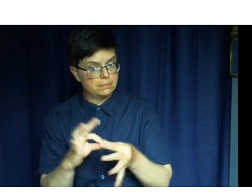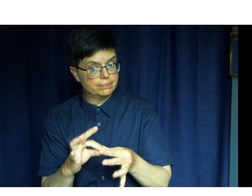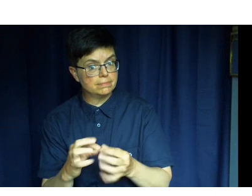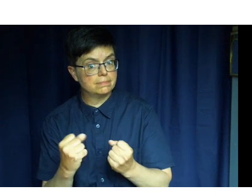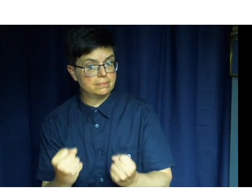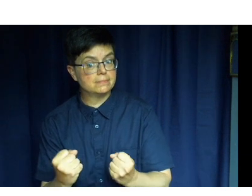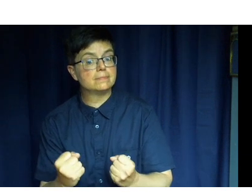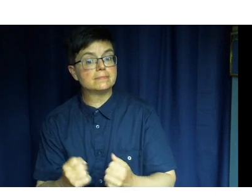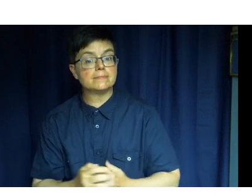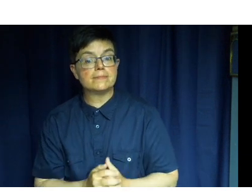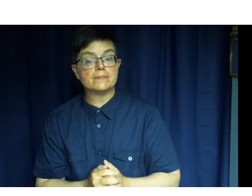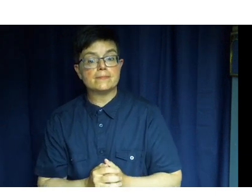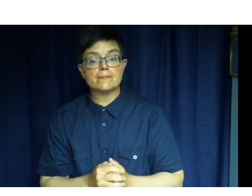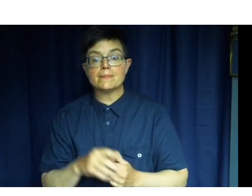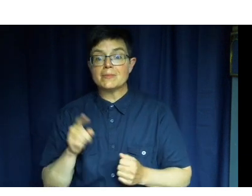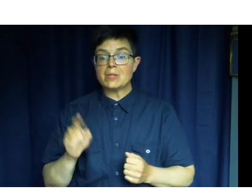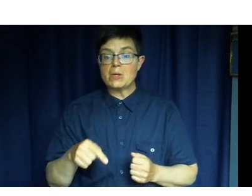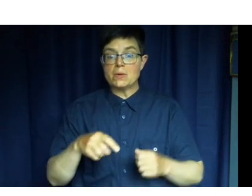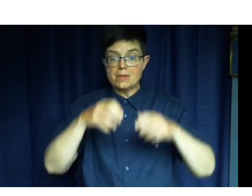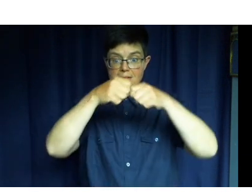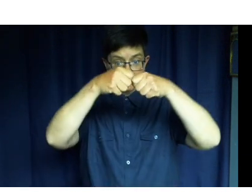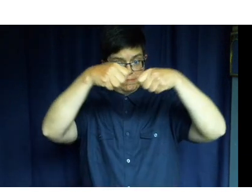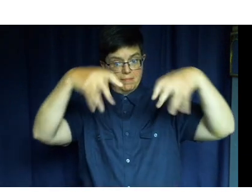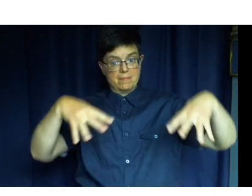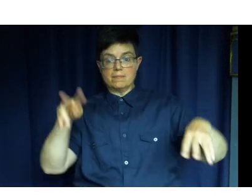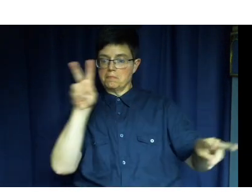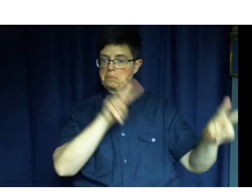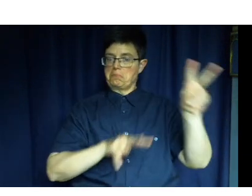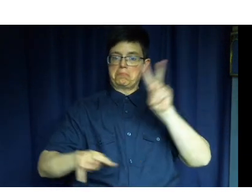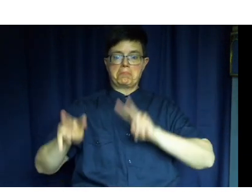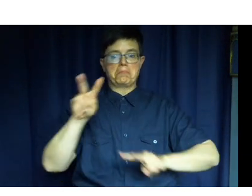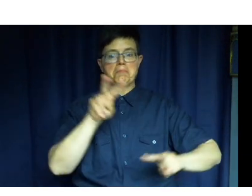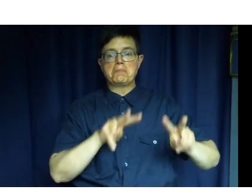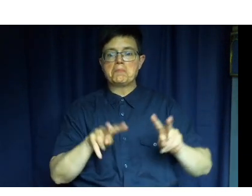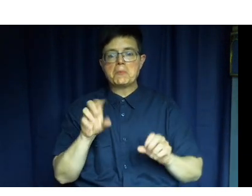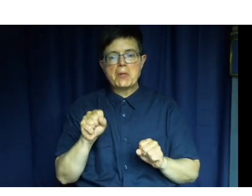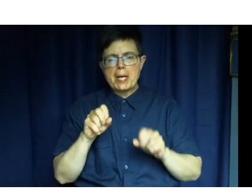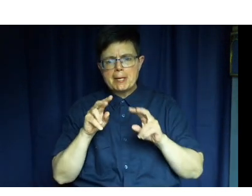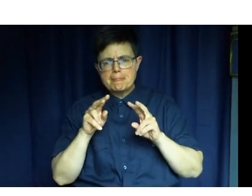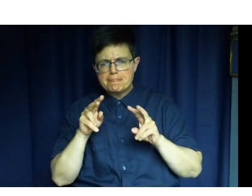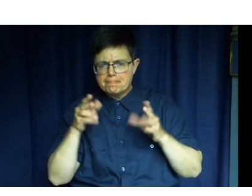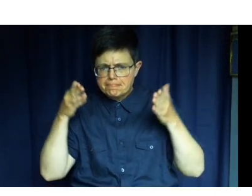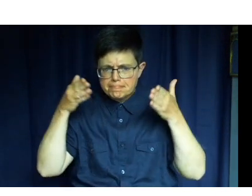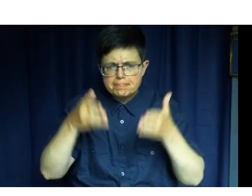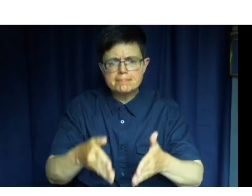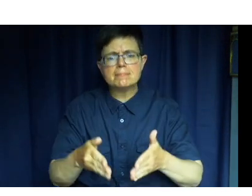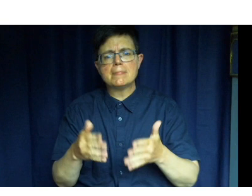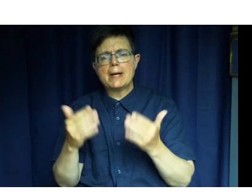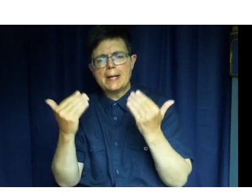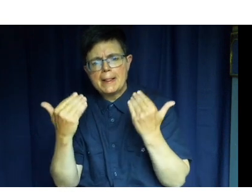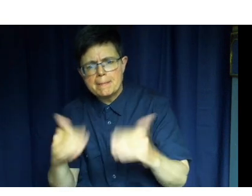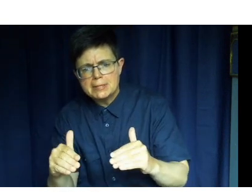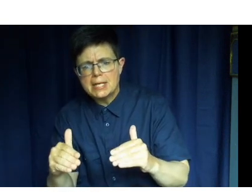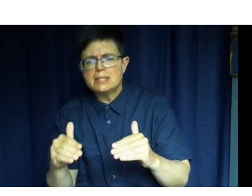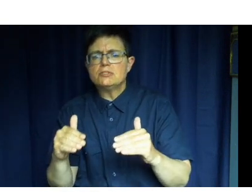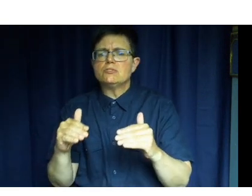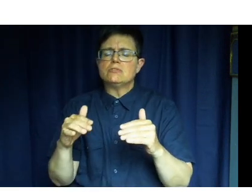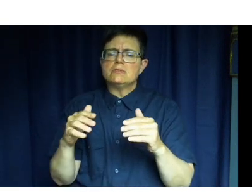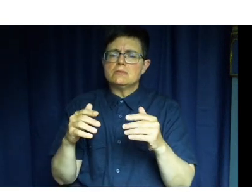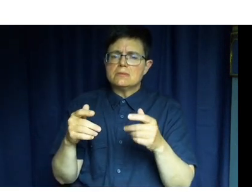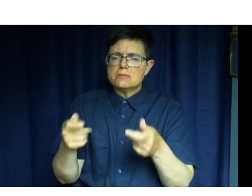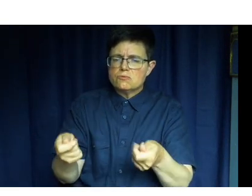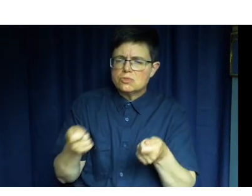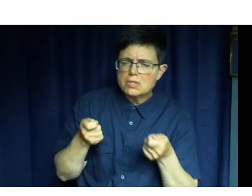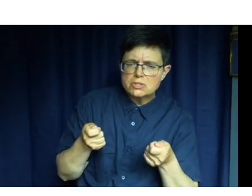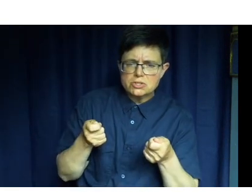to communicate. And so the model allows us to explore impairment, limitations, and